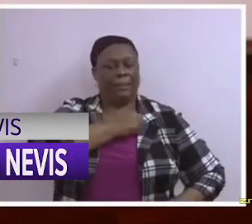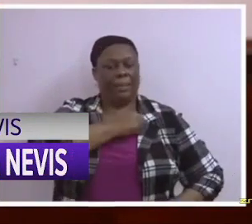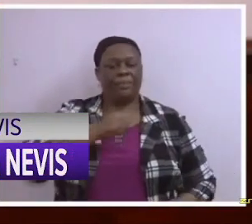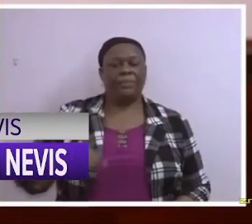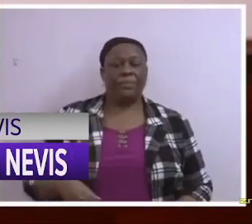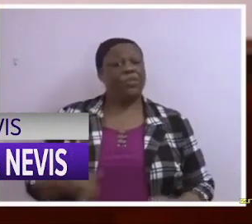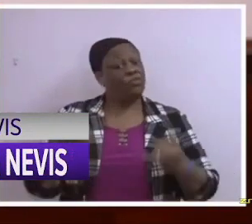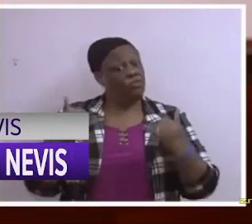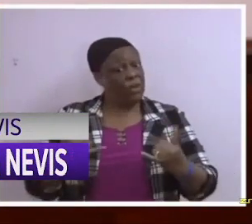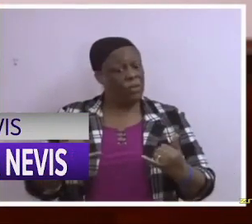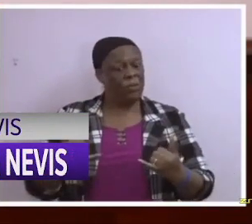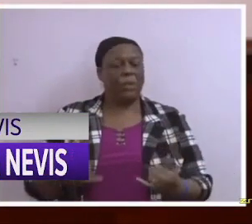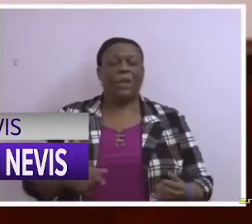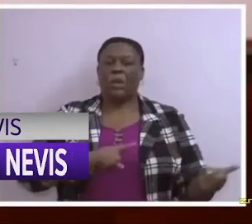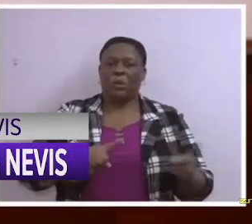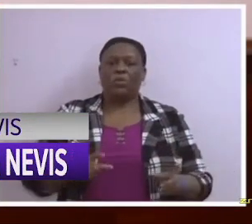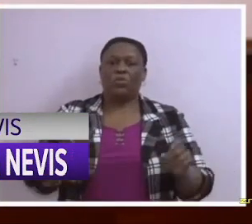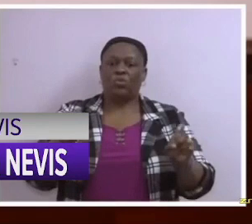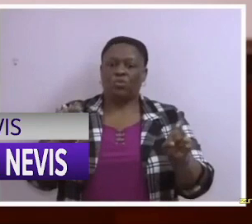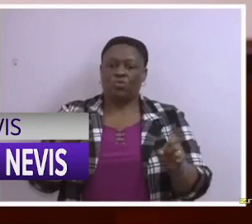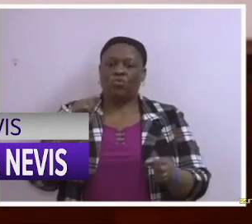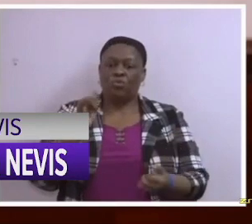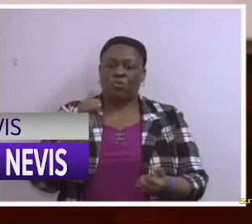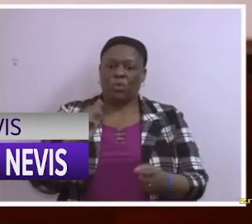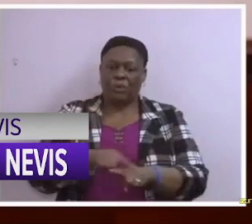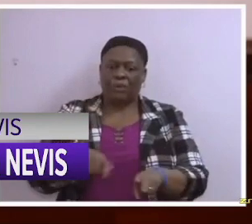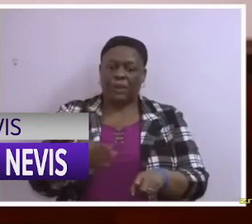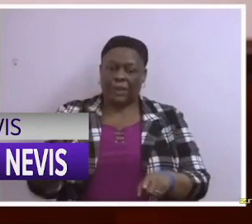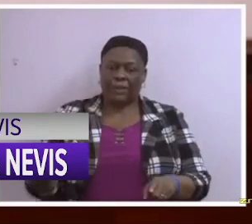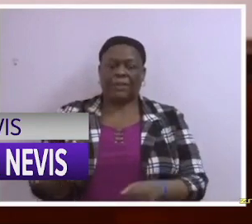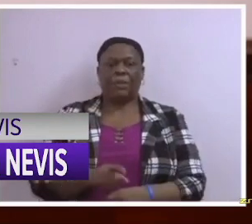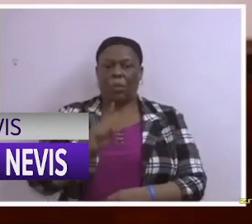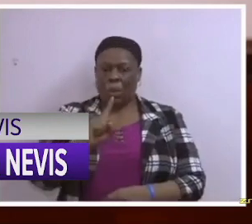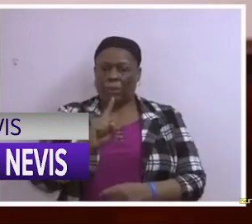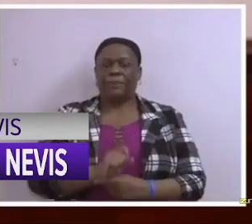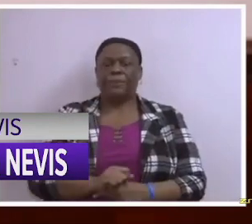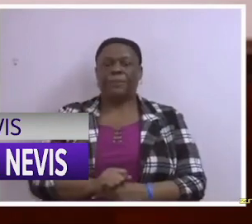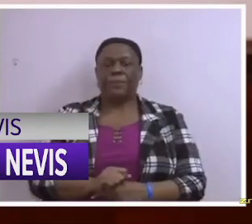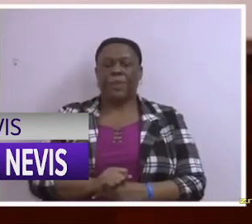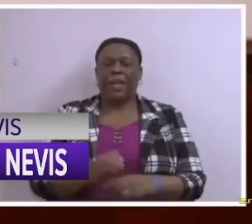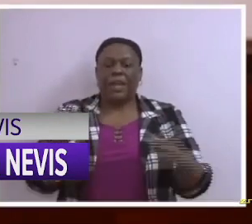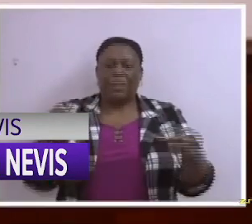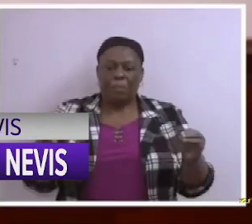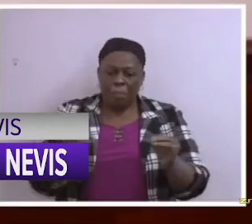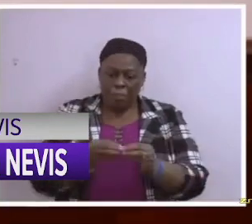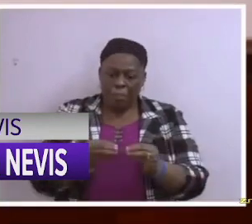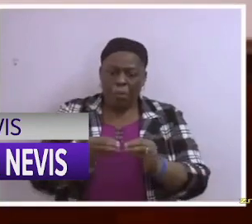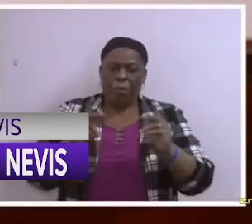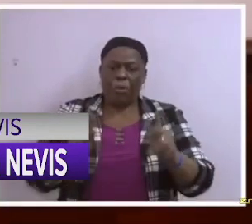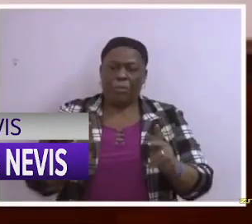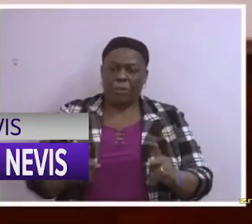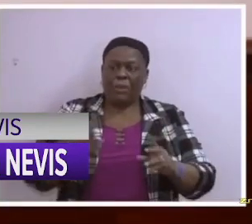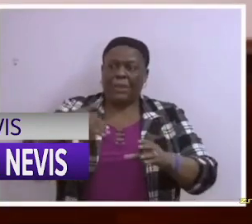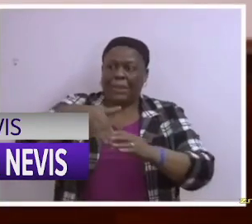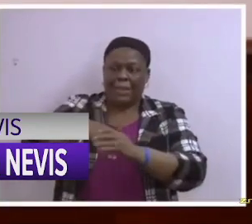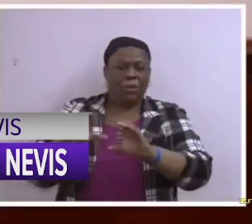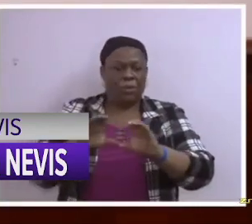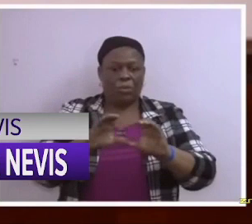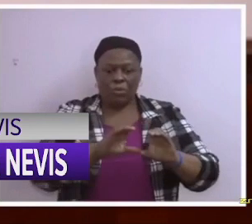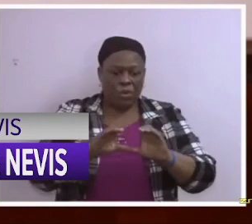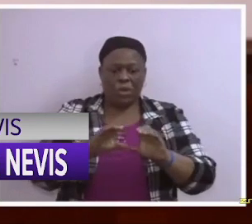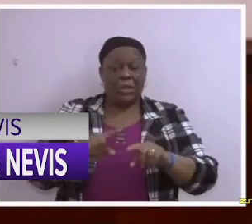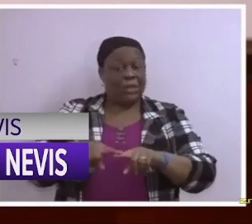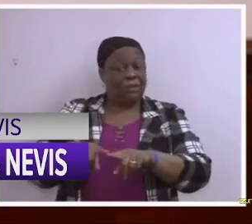following. 1. Increased security presence in our communities through various methods. 2.